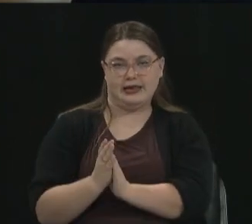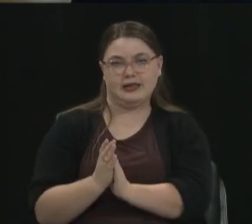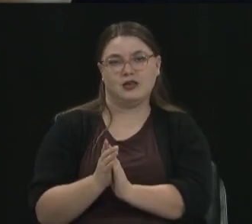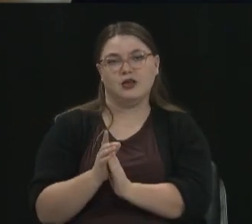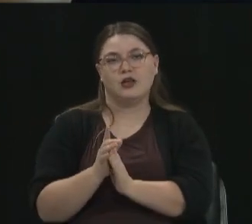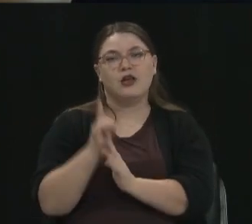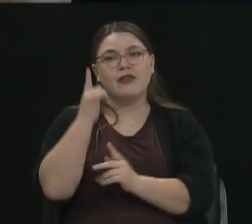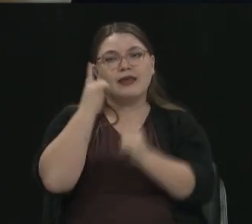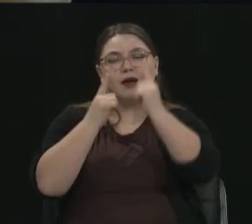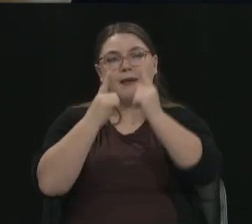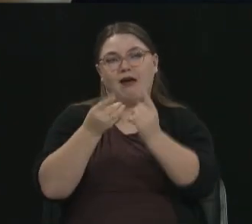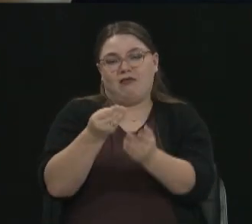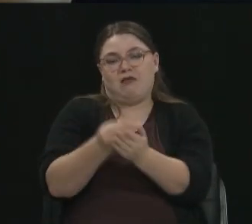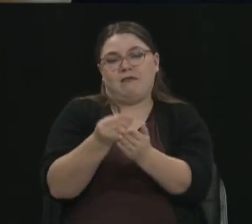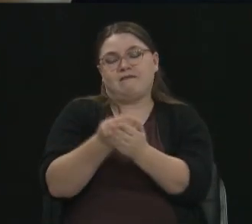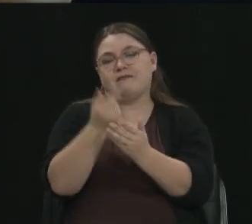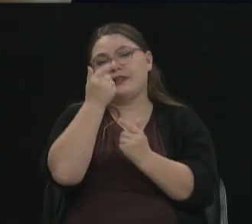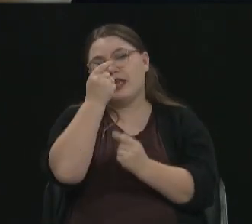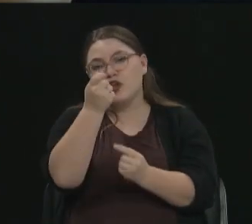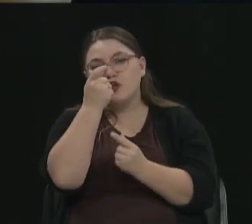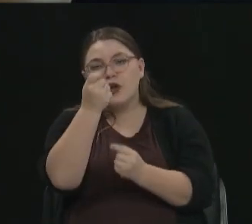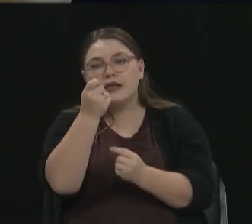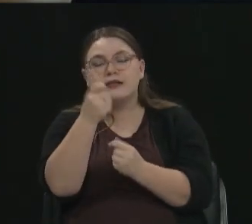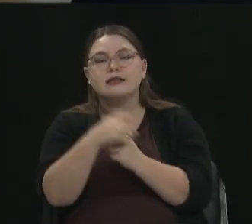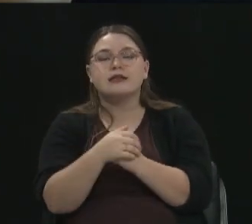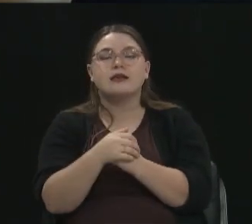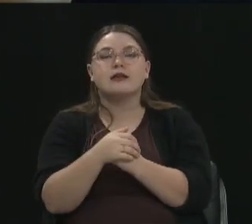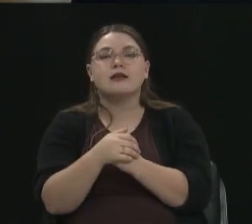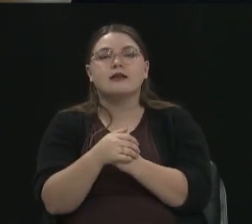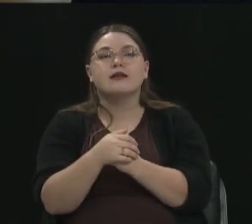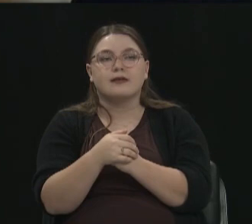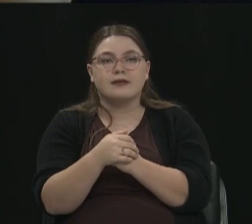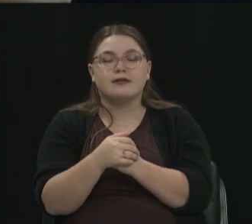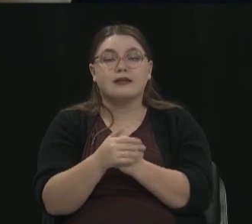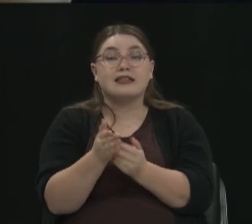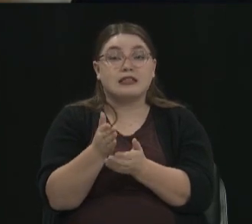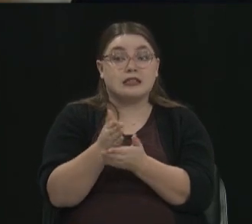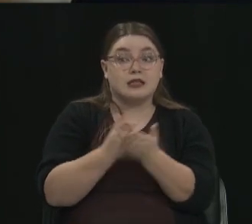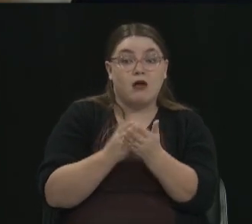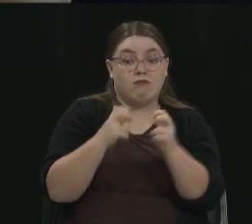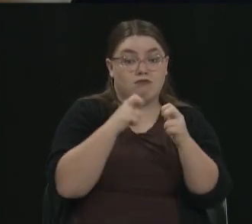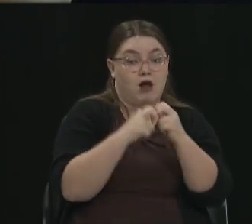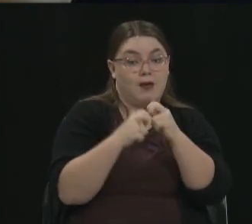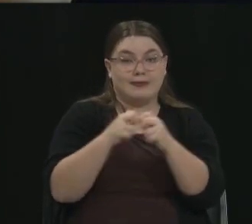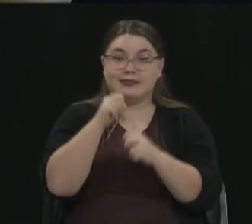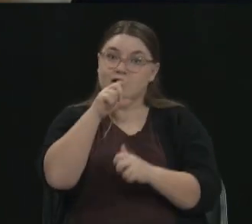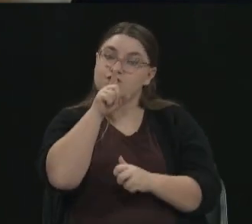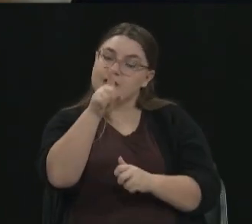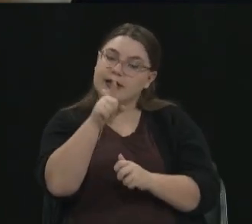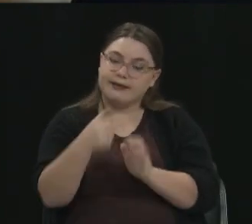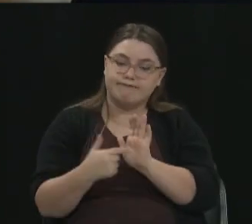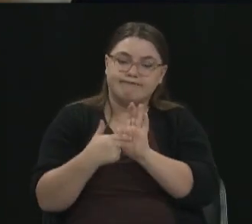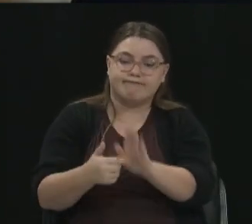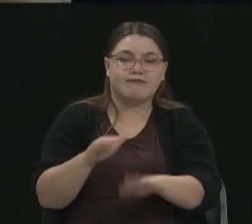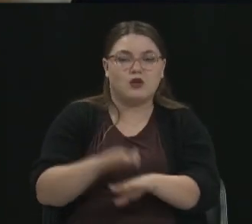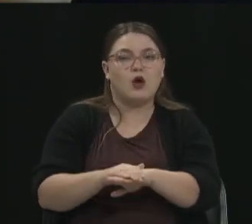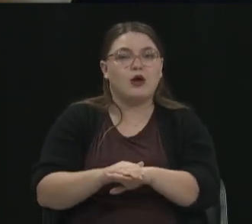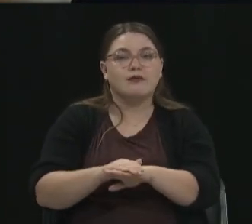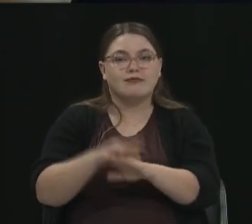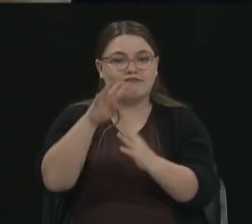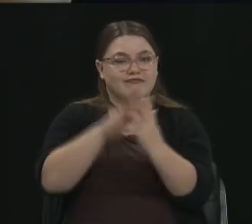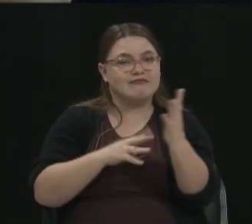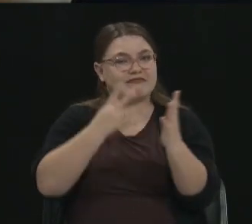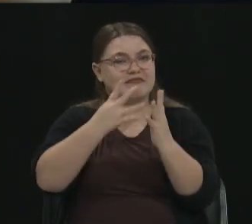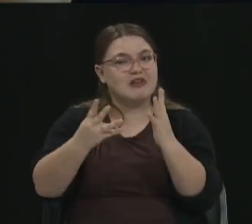economic interests that are keeping some issues off the agenda that are really crucial for people.